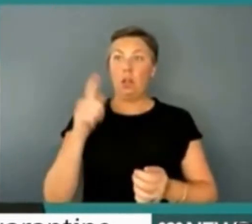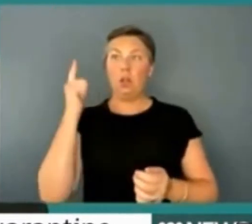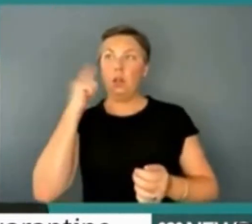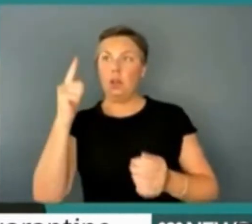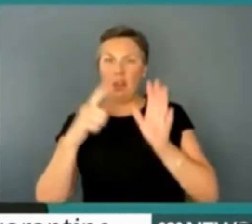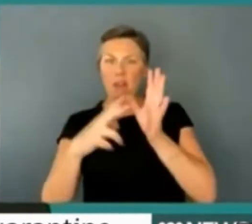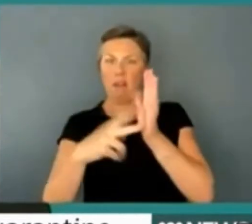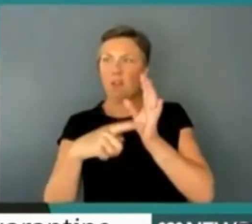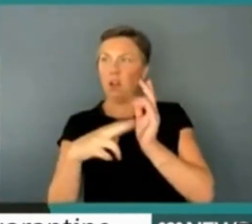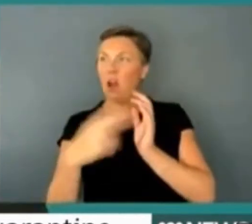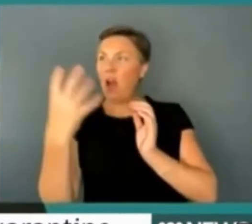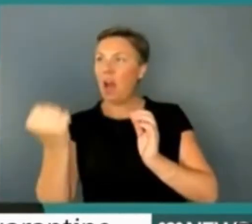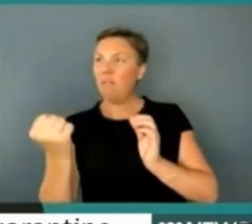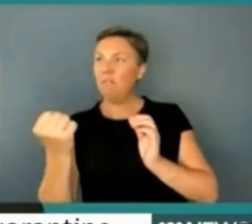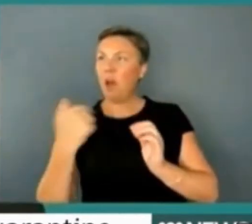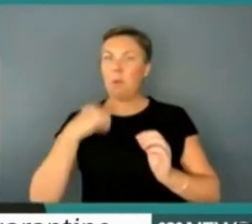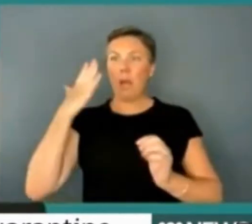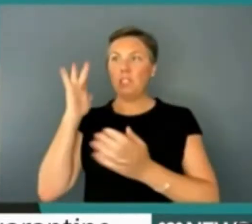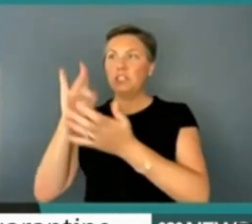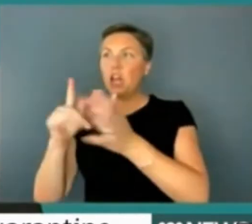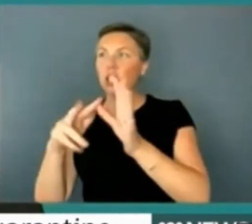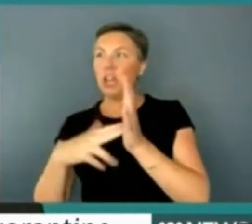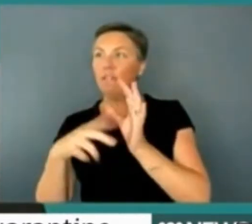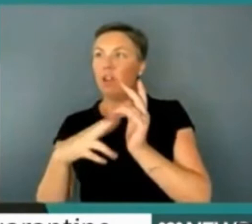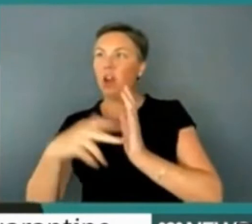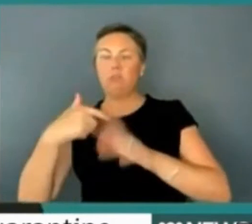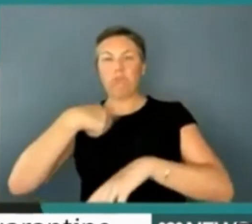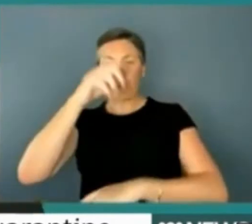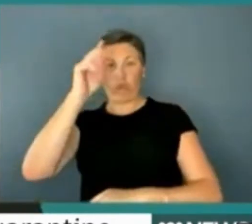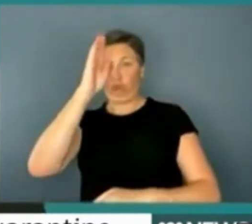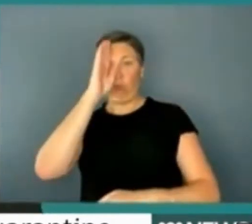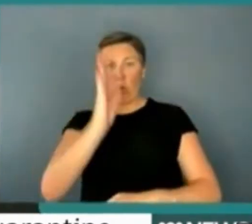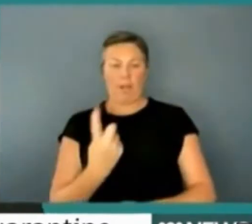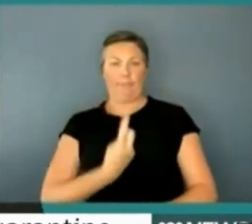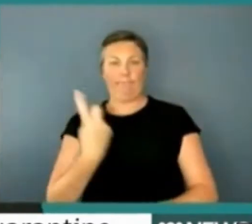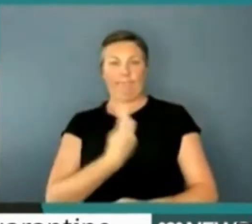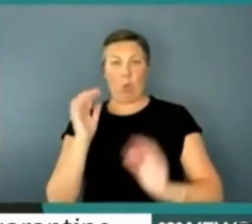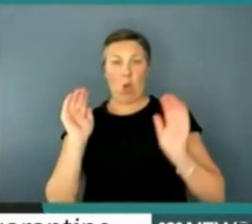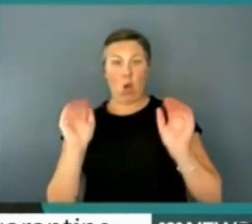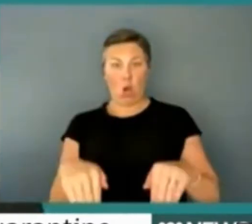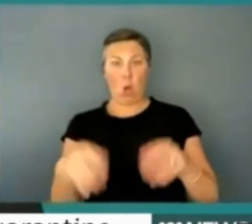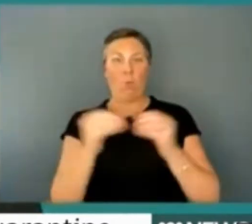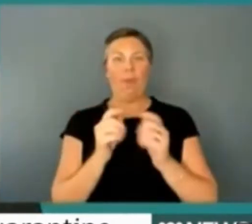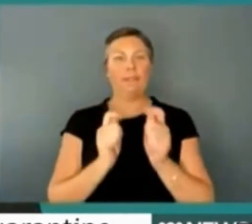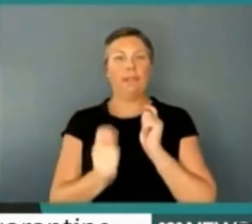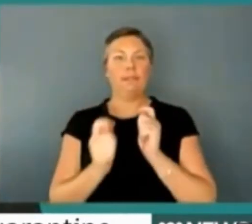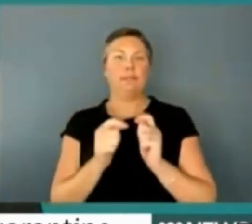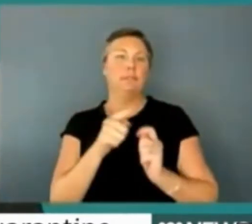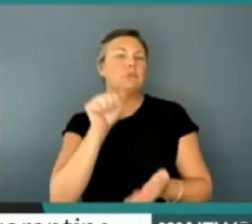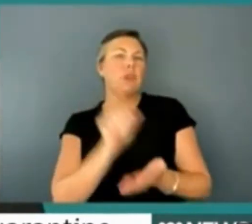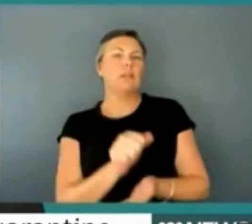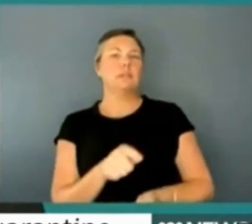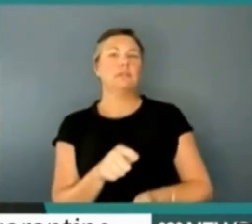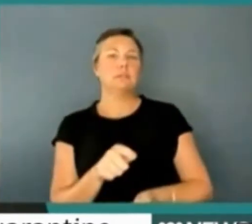Avalon issue. They'd been at one of those places of interest. They isolated and got tested. This is what we need. Anyone